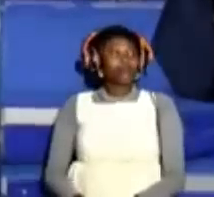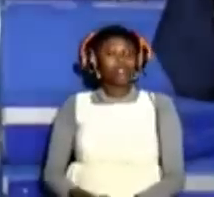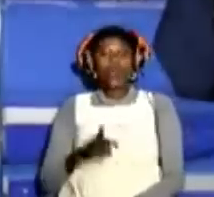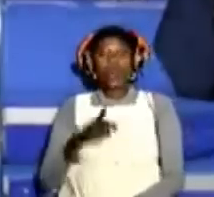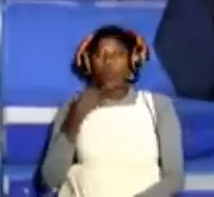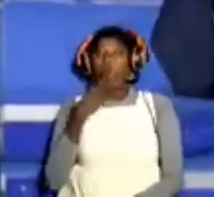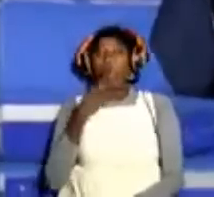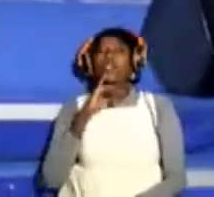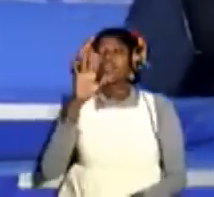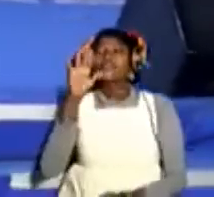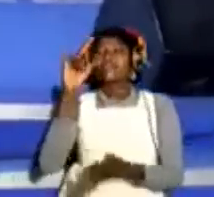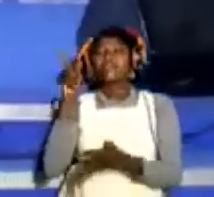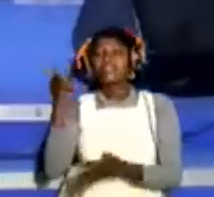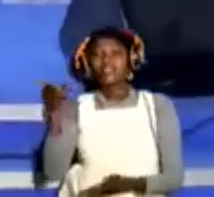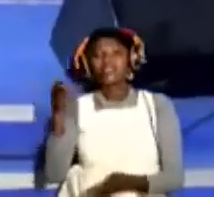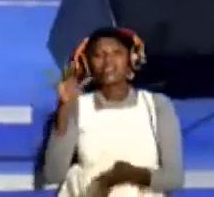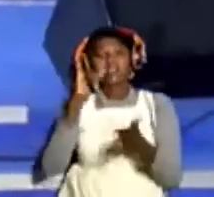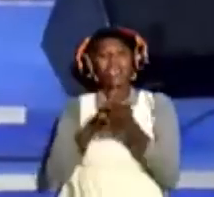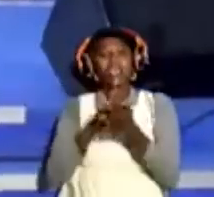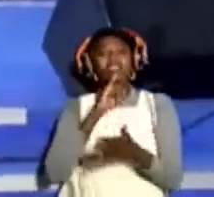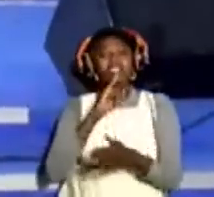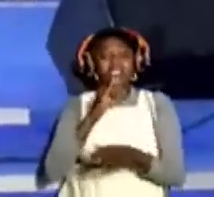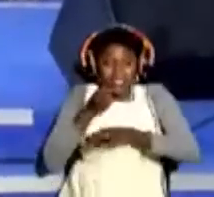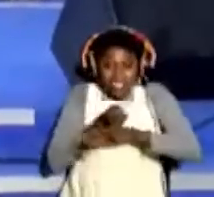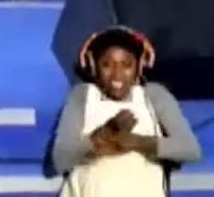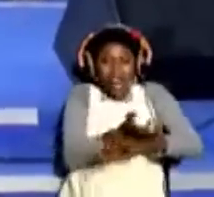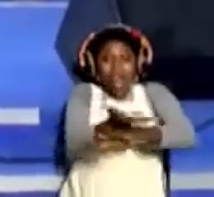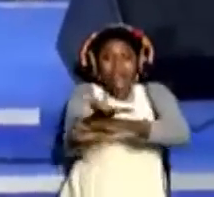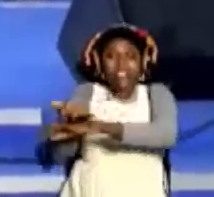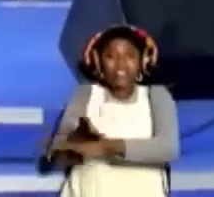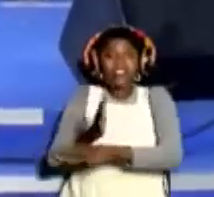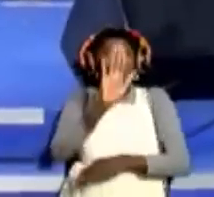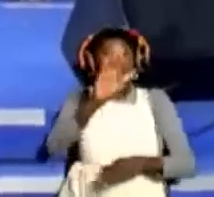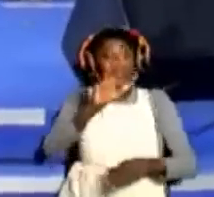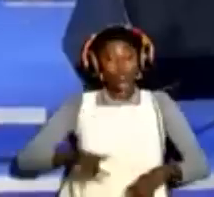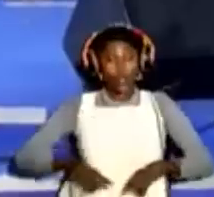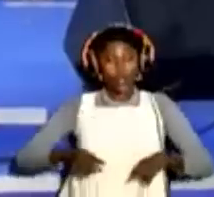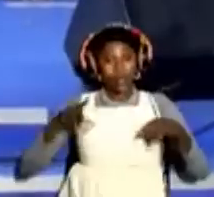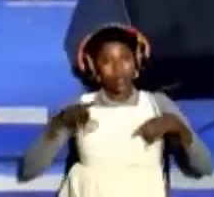Who is this that is influencing your life?